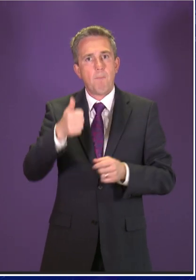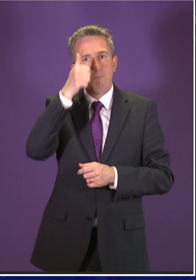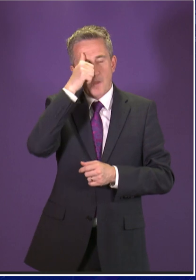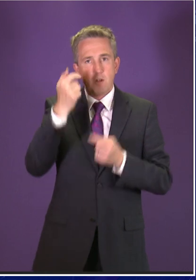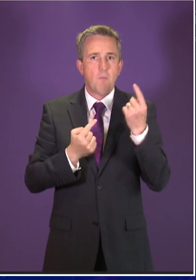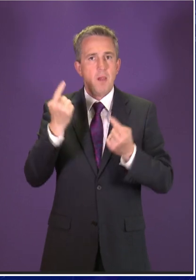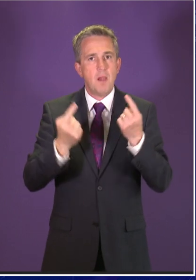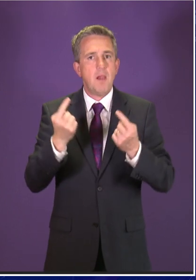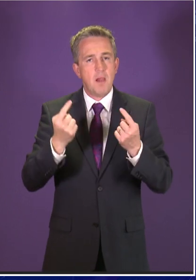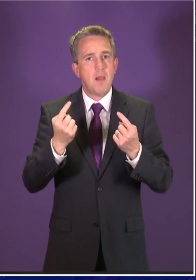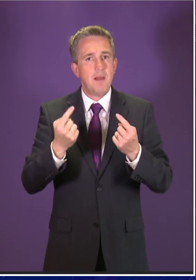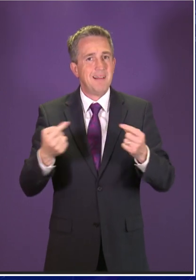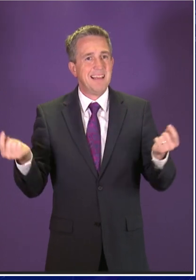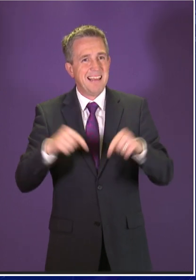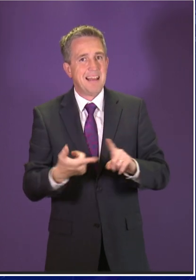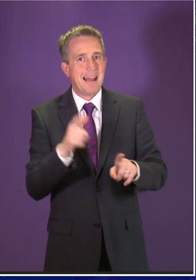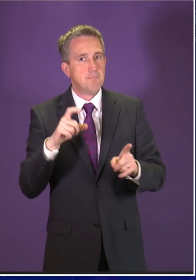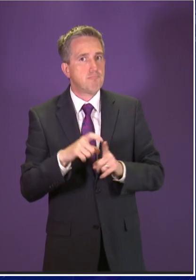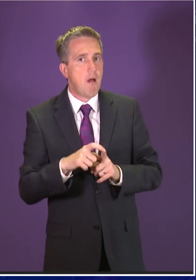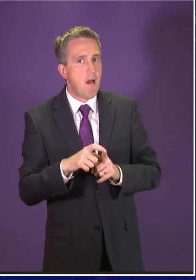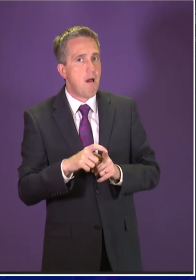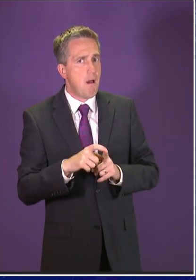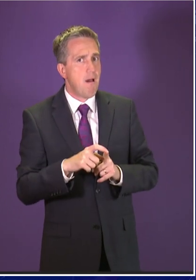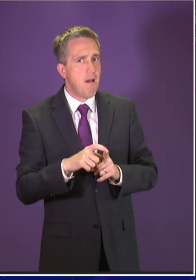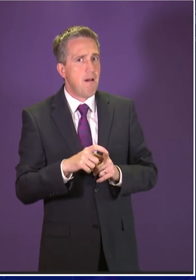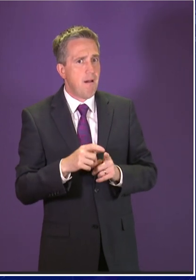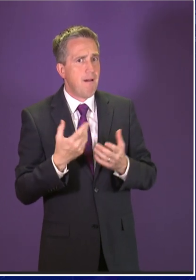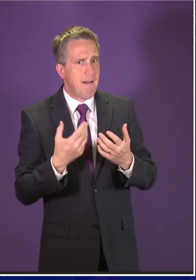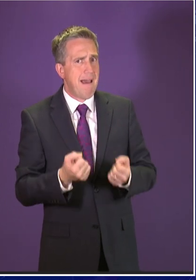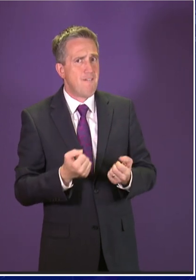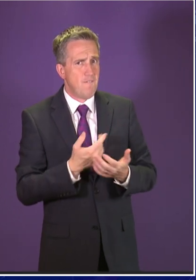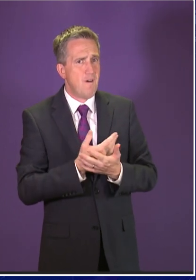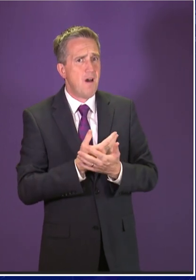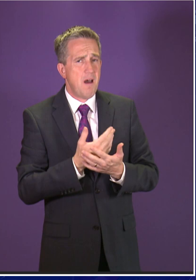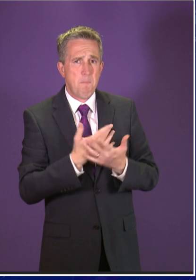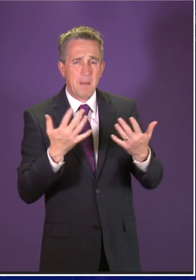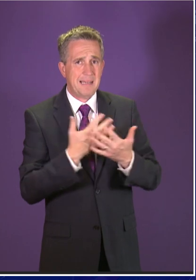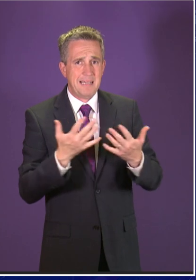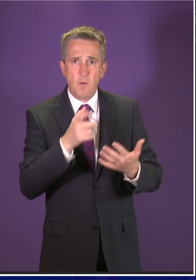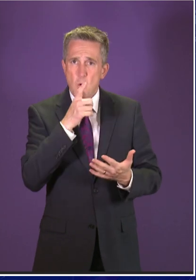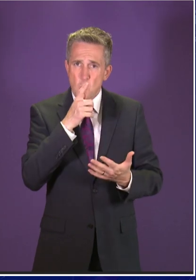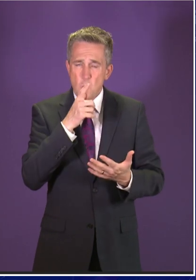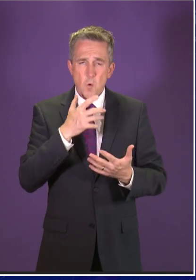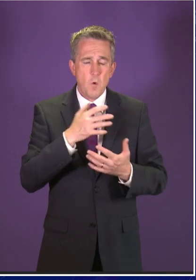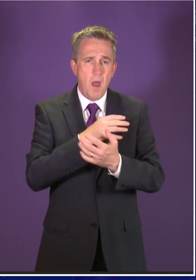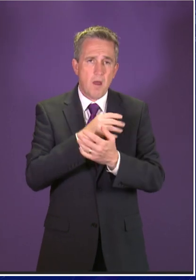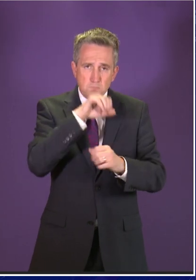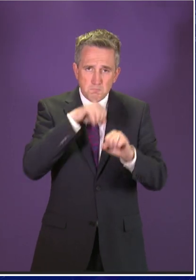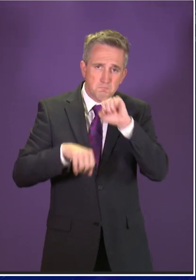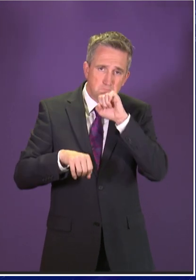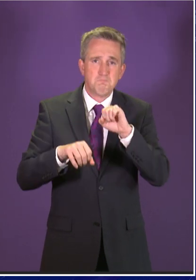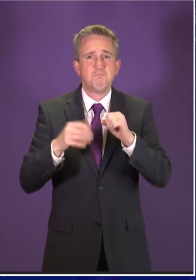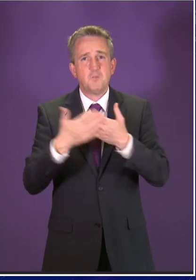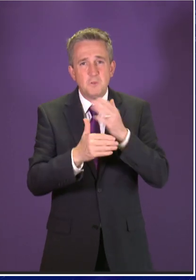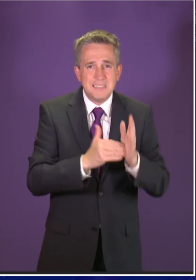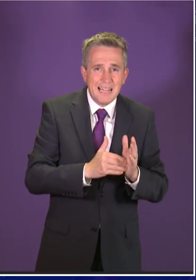At Edinburgh, we have found an incredibly receptive audience to our culture. New Zealand,